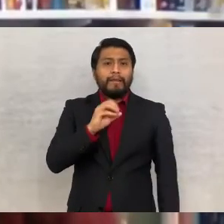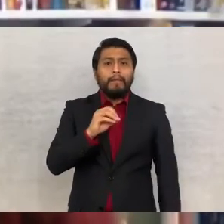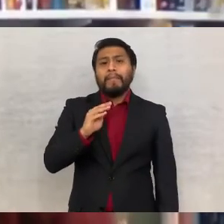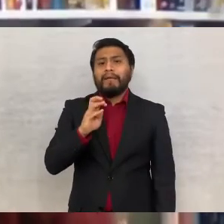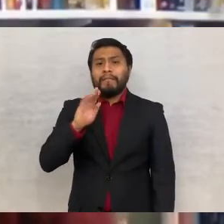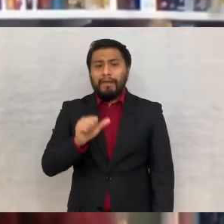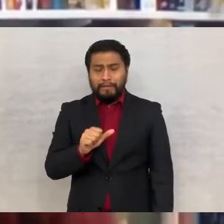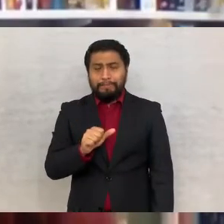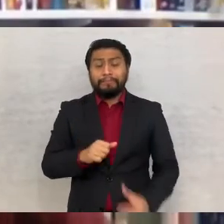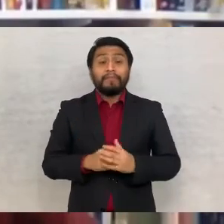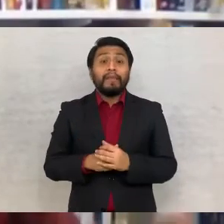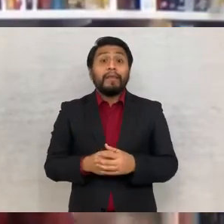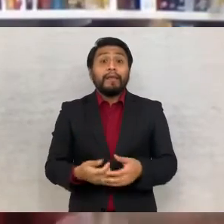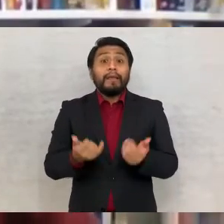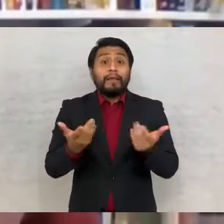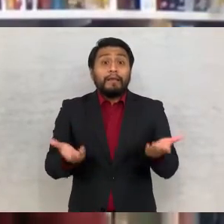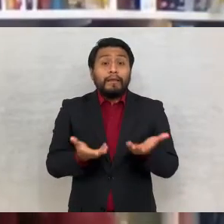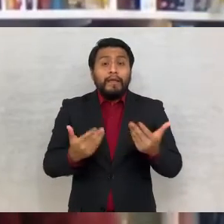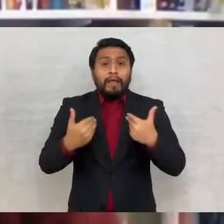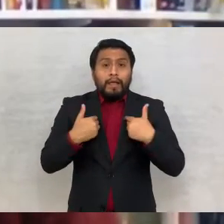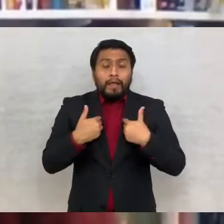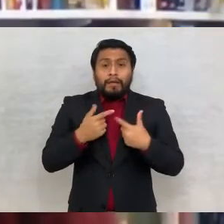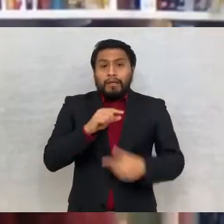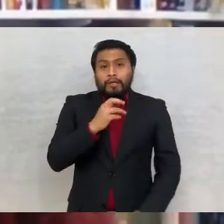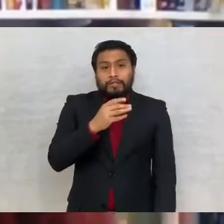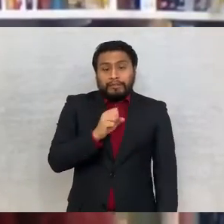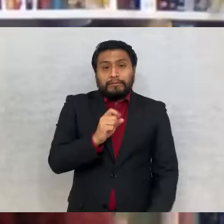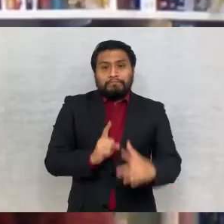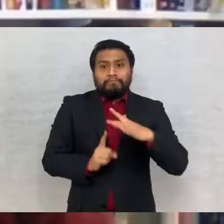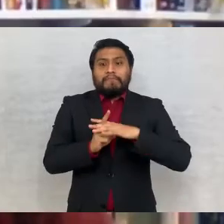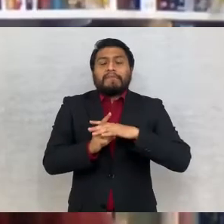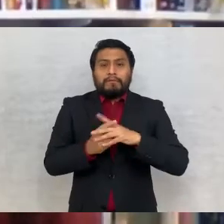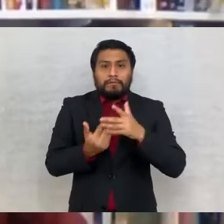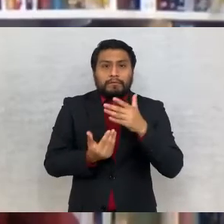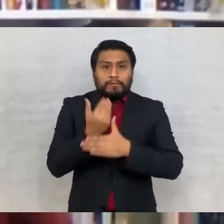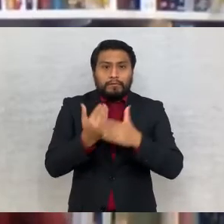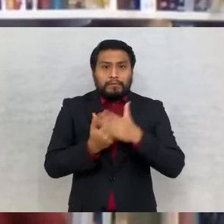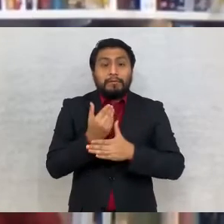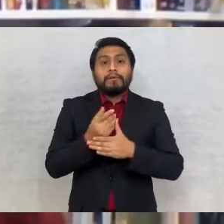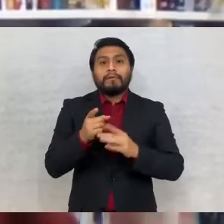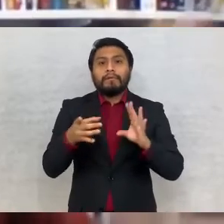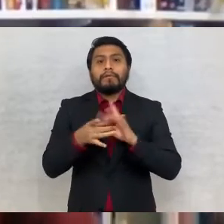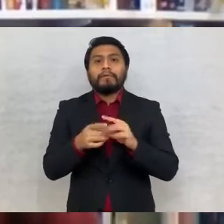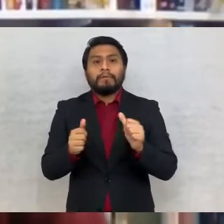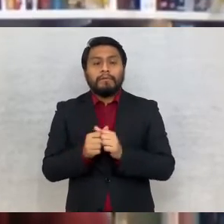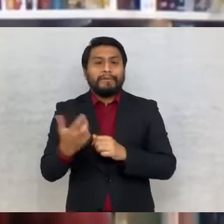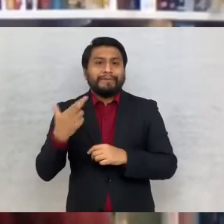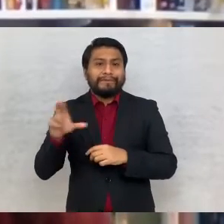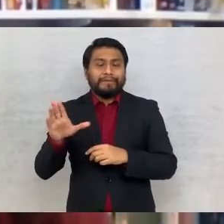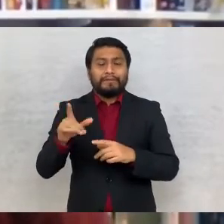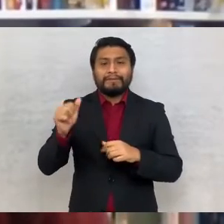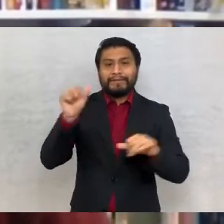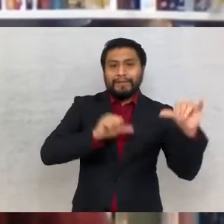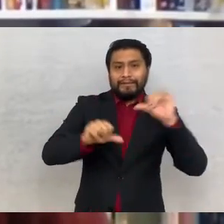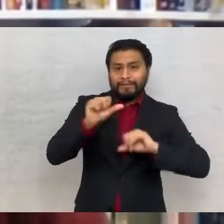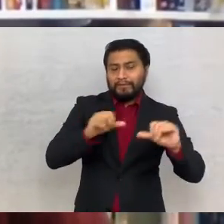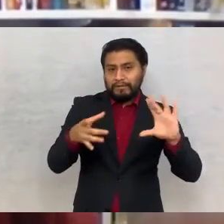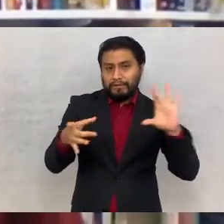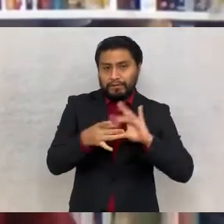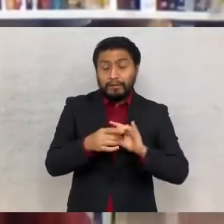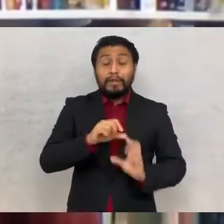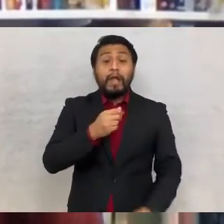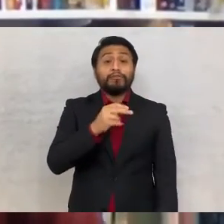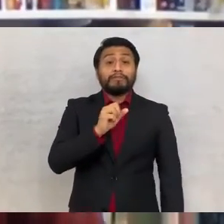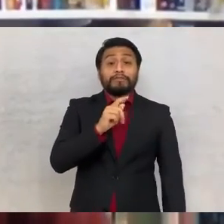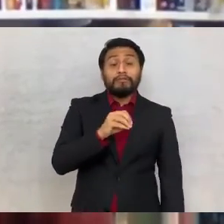first decisions of the emerging military dictatorship was to entrust the task of training two young doctors, Arturo Ros and